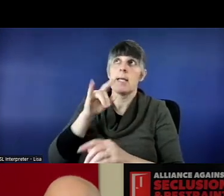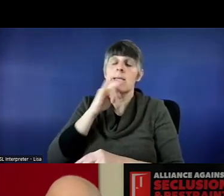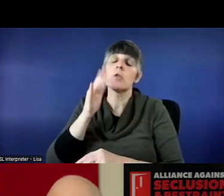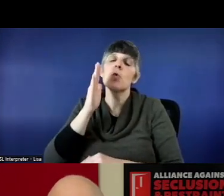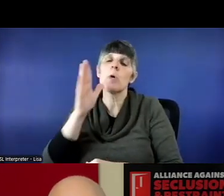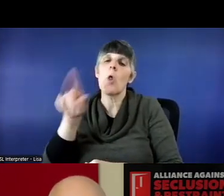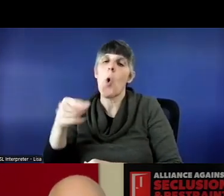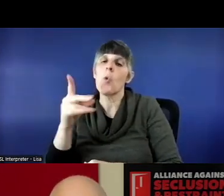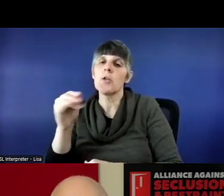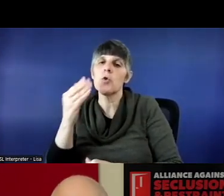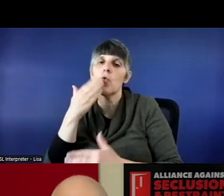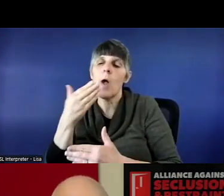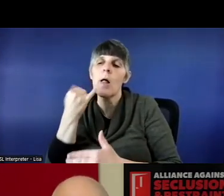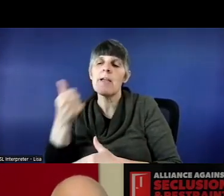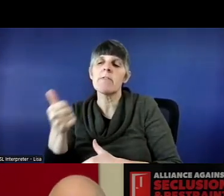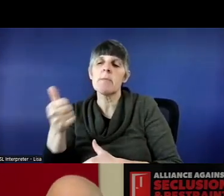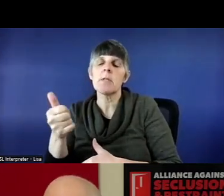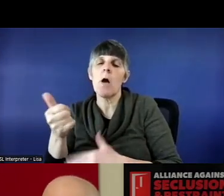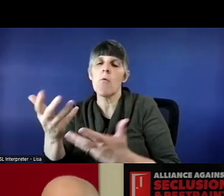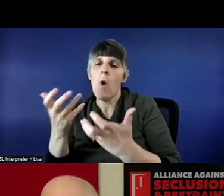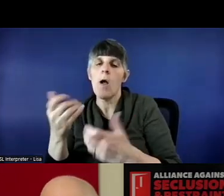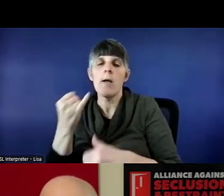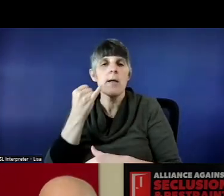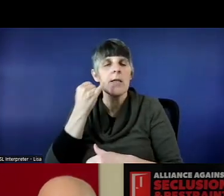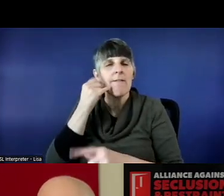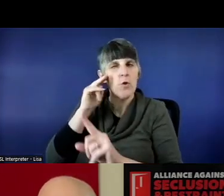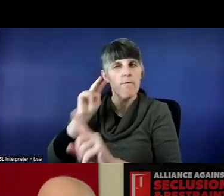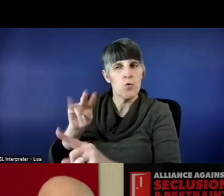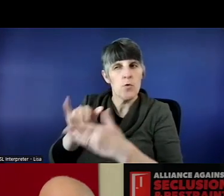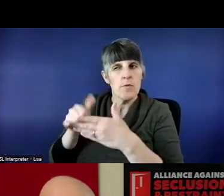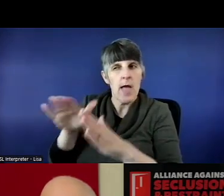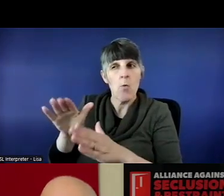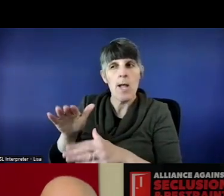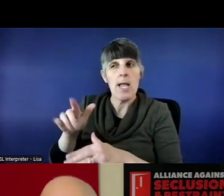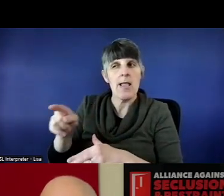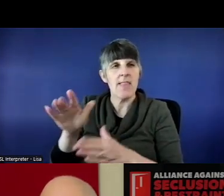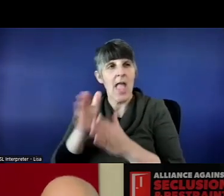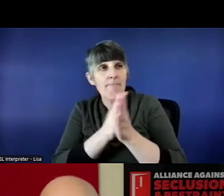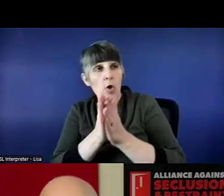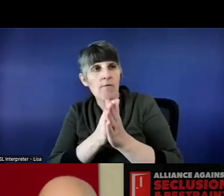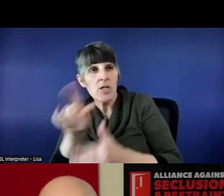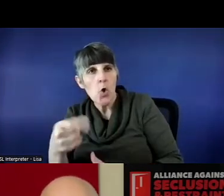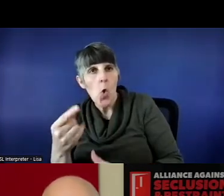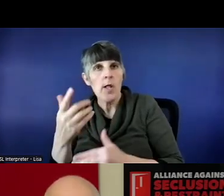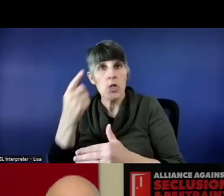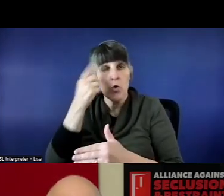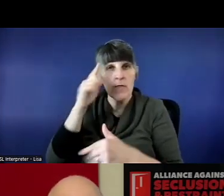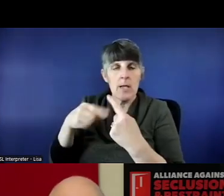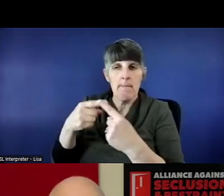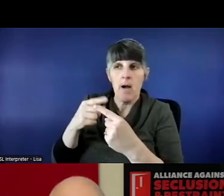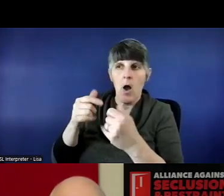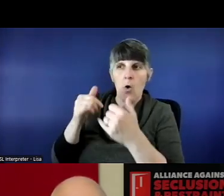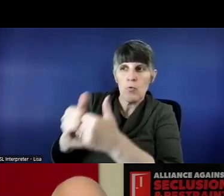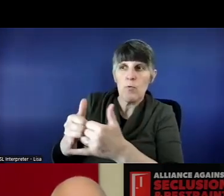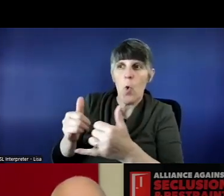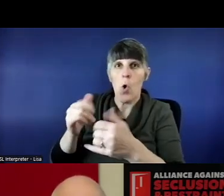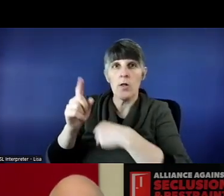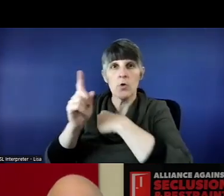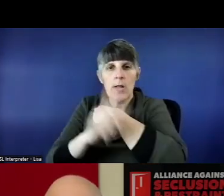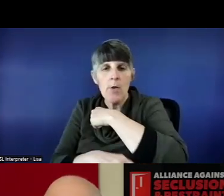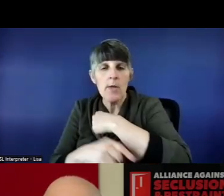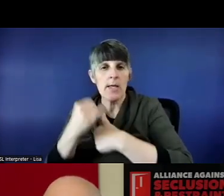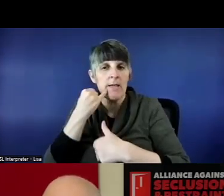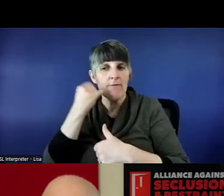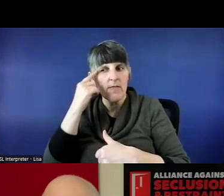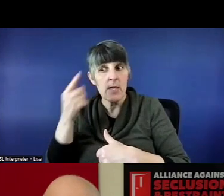to. If you think kids do well if they want to, you look at it through a motivation lens and you think about rewards and consequences. When you see this idea of kids